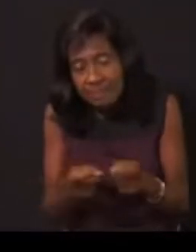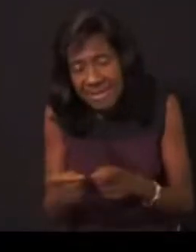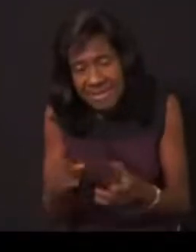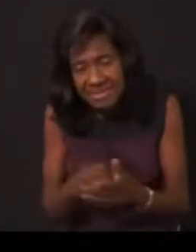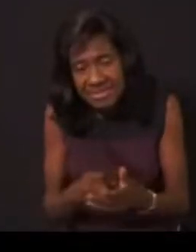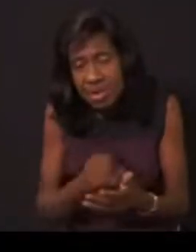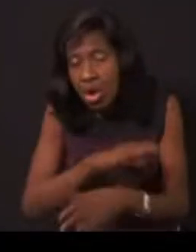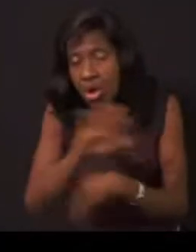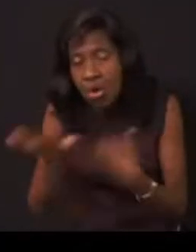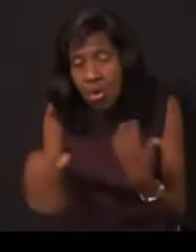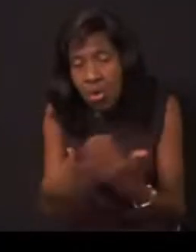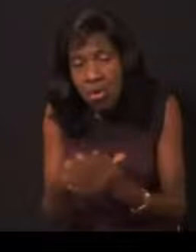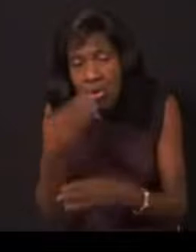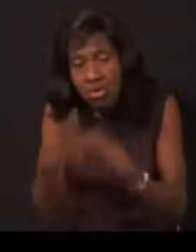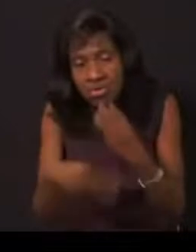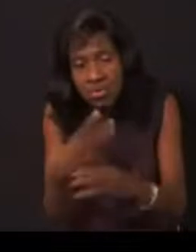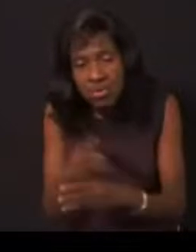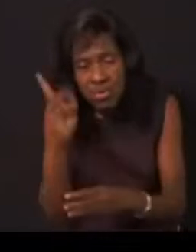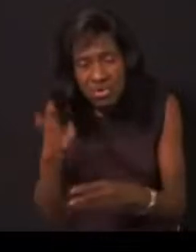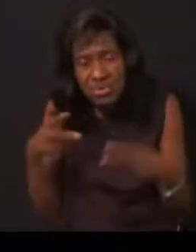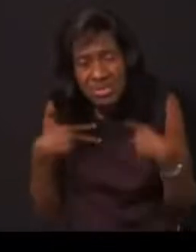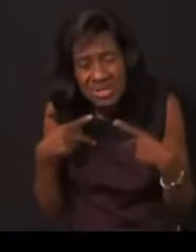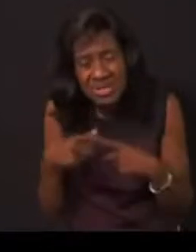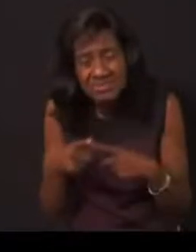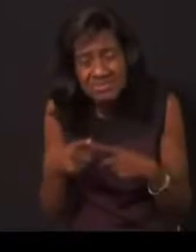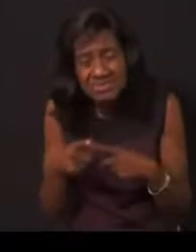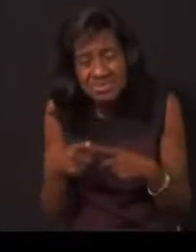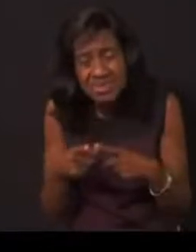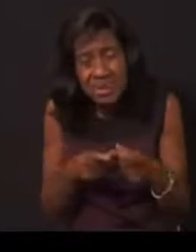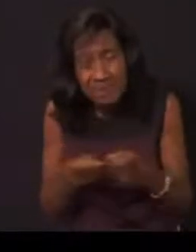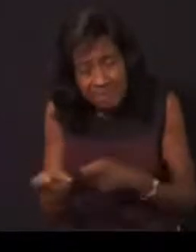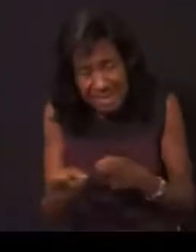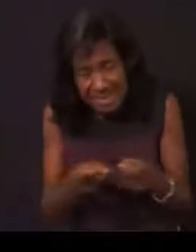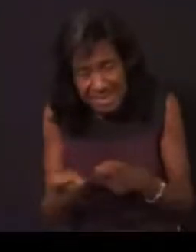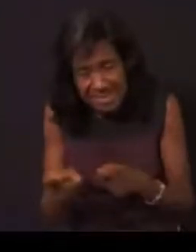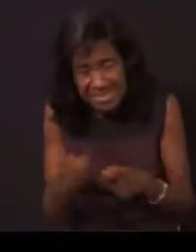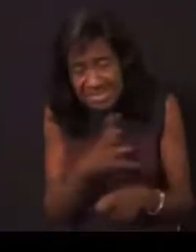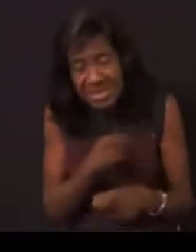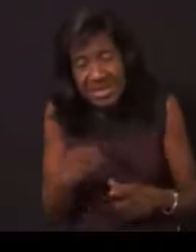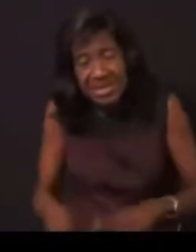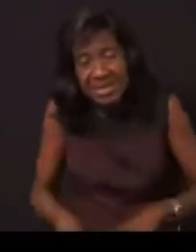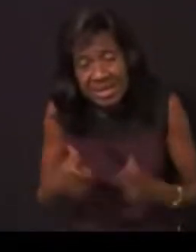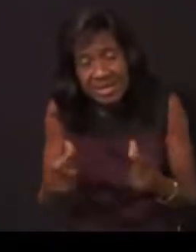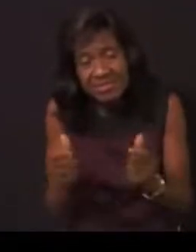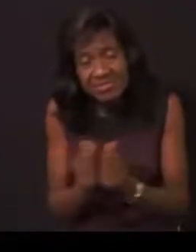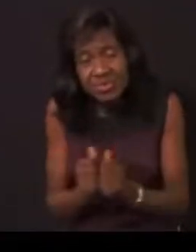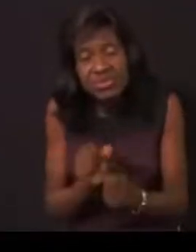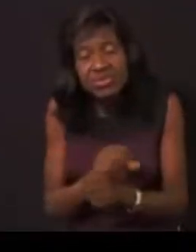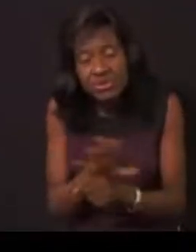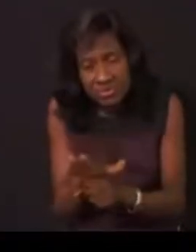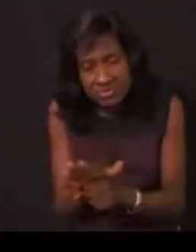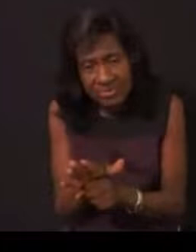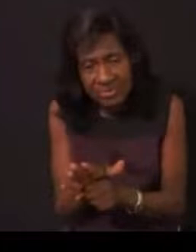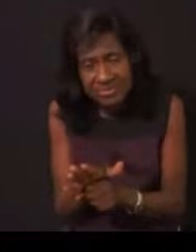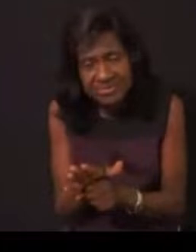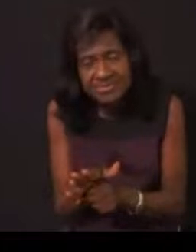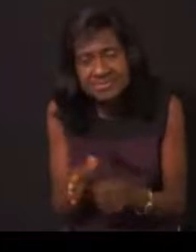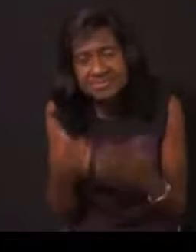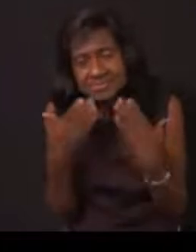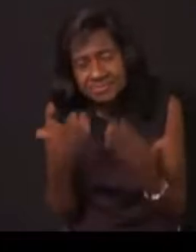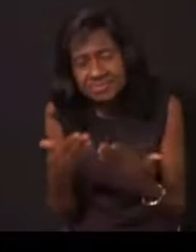to live with COVID. But the key really is the vaccines. Thank you very much for your answers. Thank you very much, Don. Okay, thank you very much, Ralph. We now